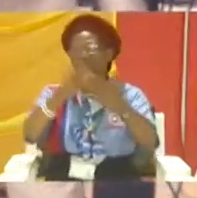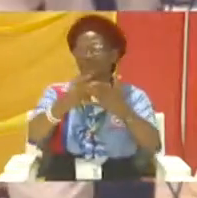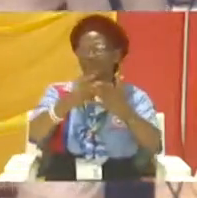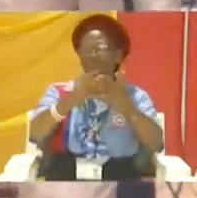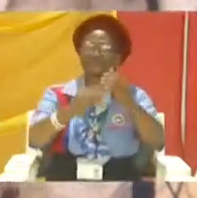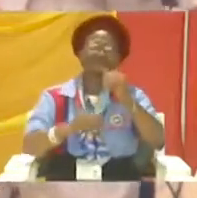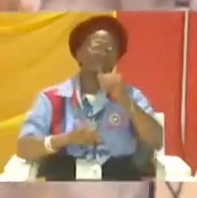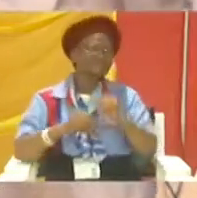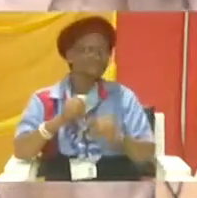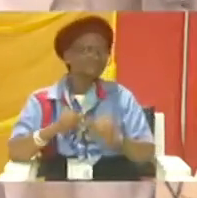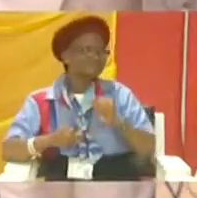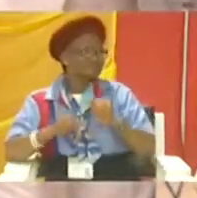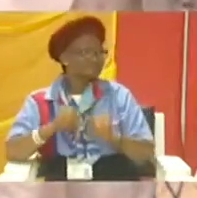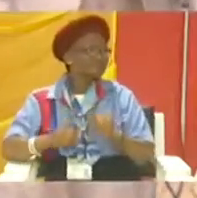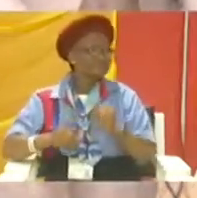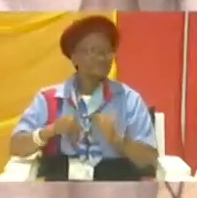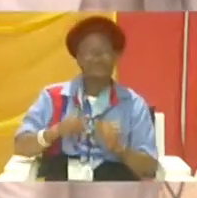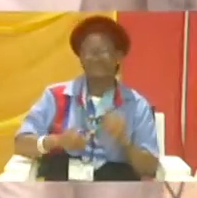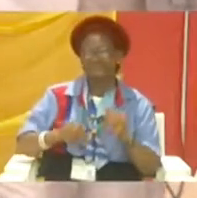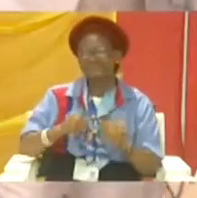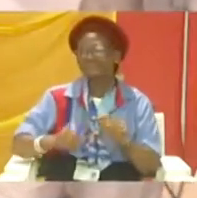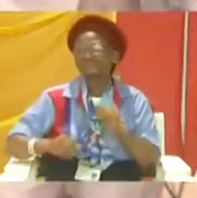premo.